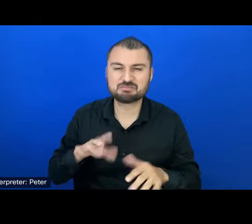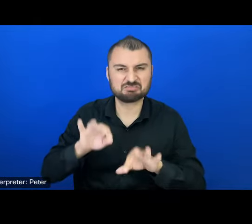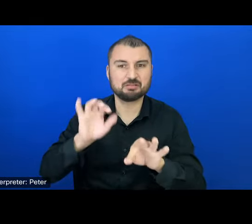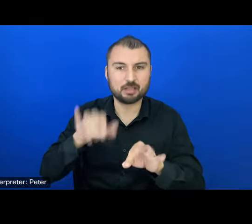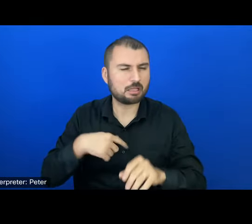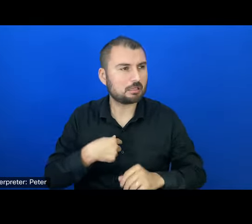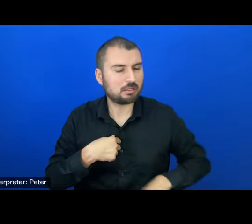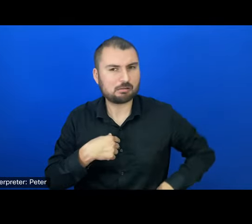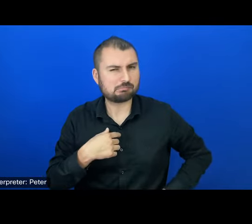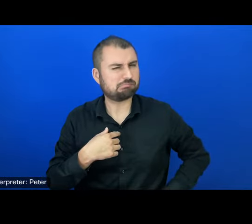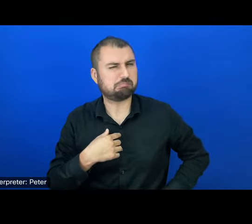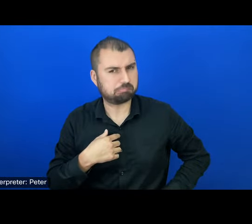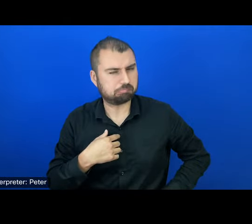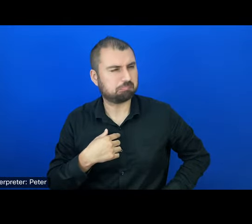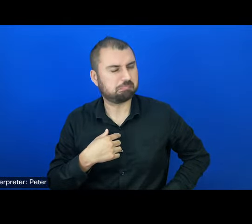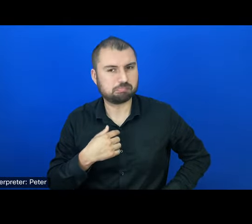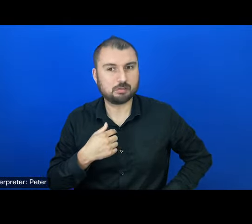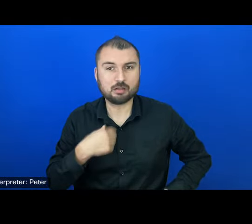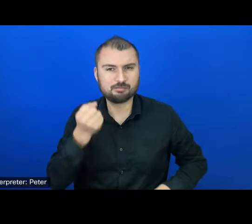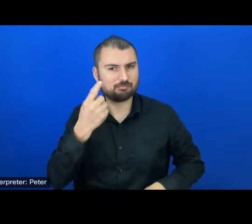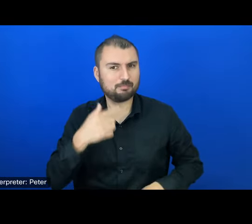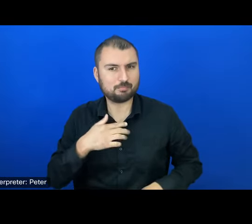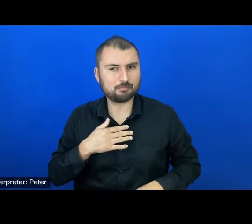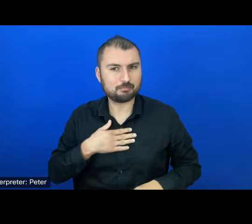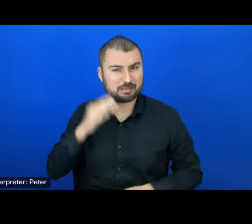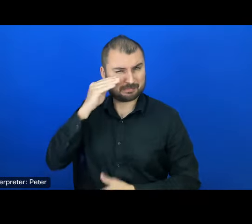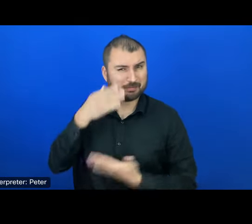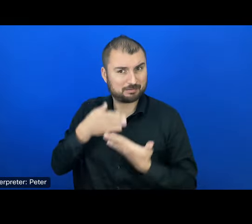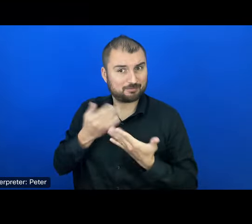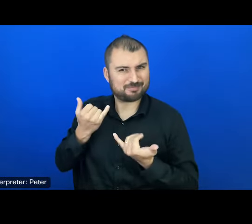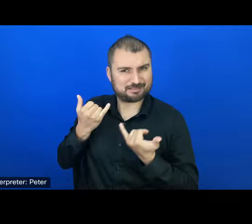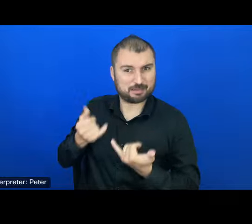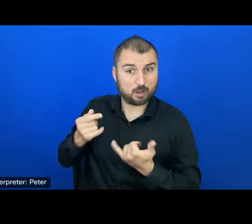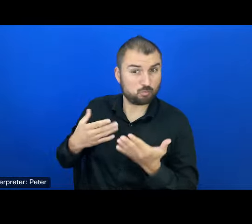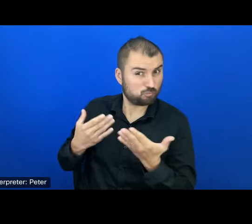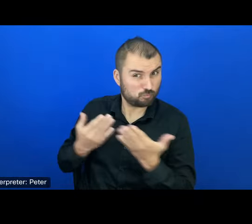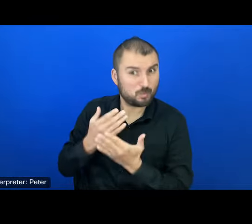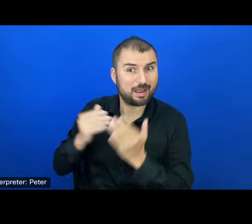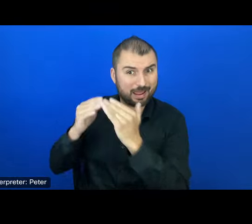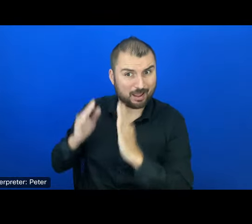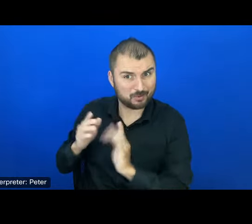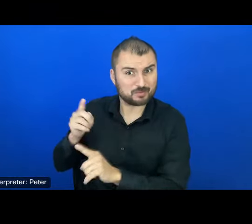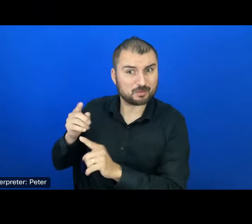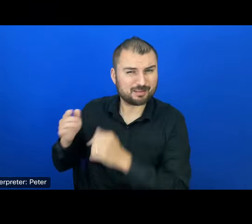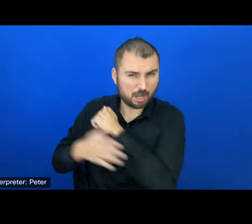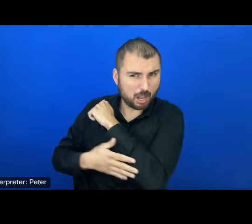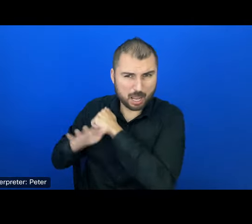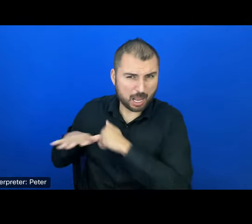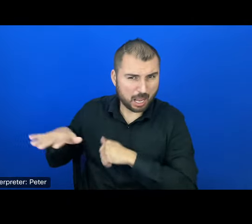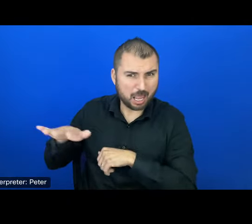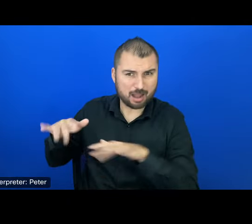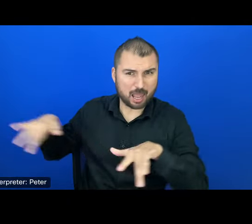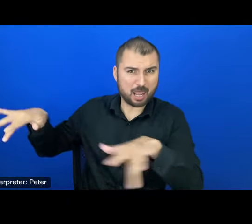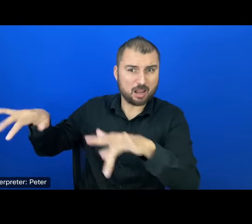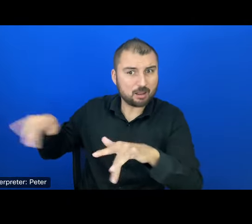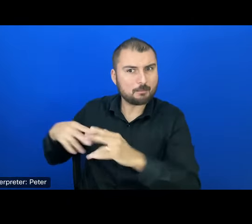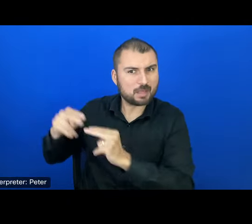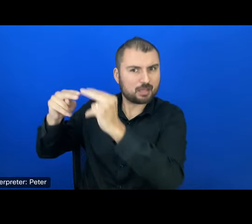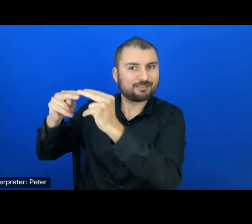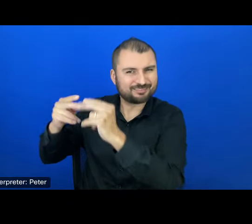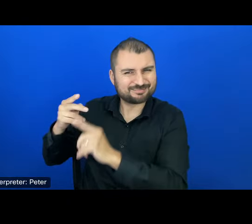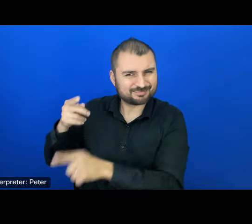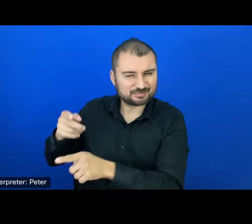little miffed there. My son is in the process of building a brand new house out in the country, and it's not 150,000 for a well with water. Well, if